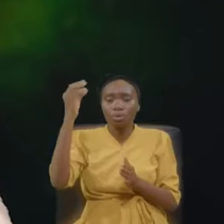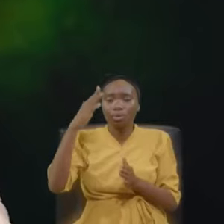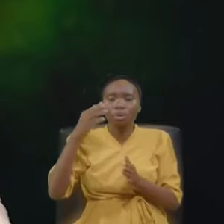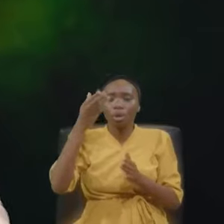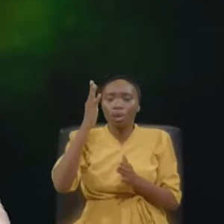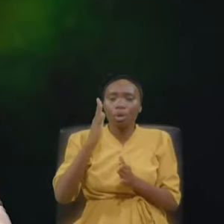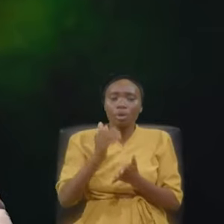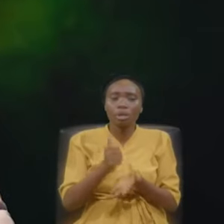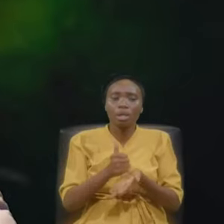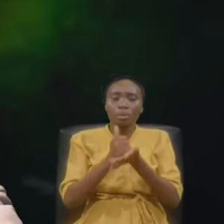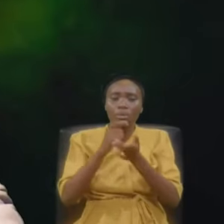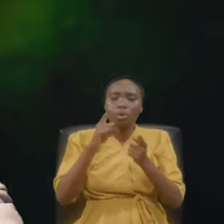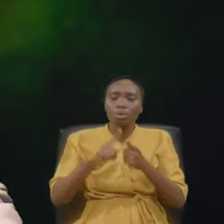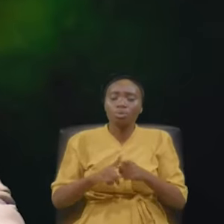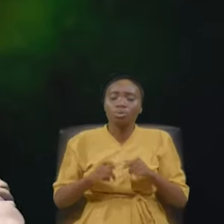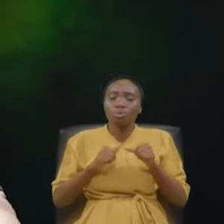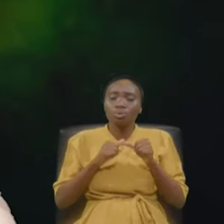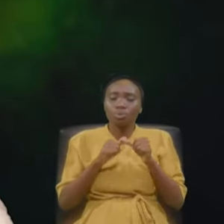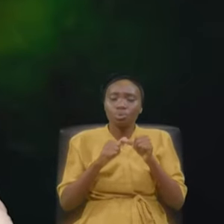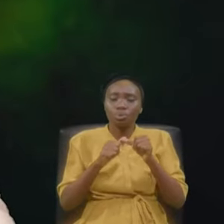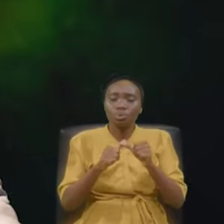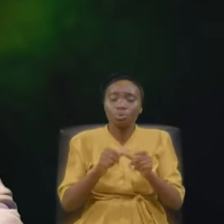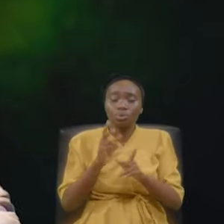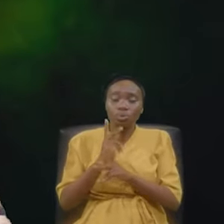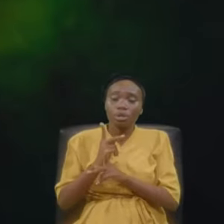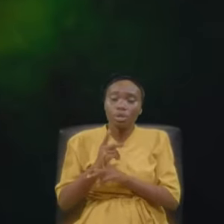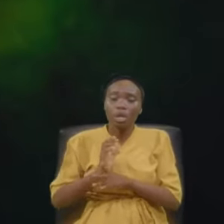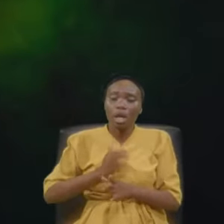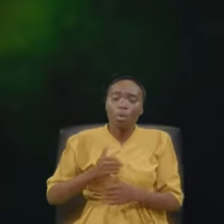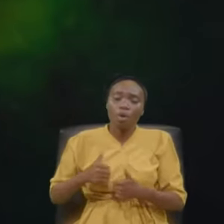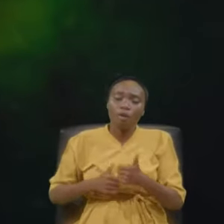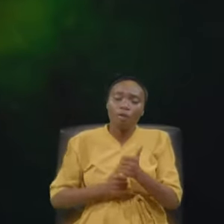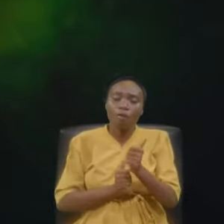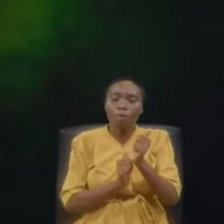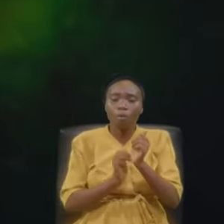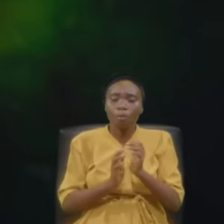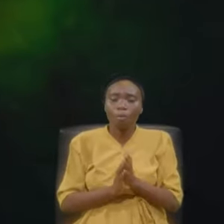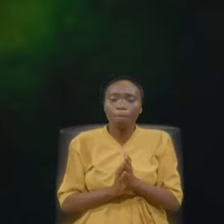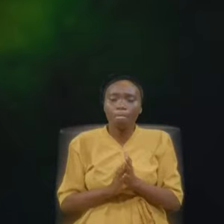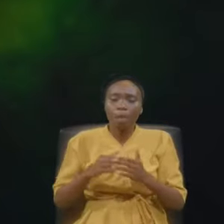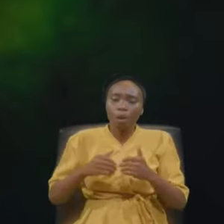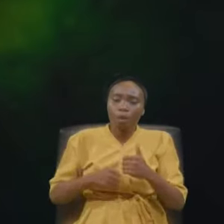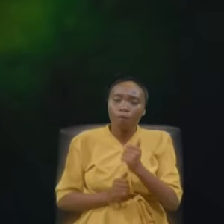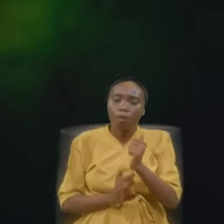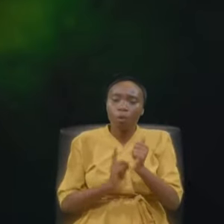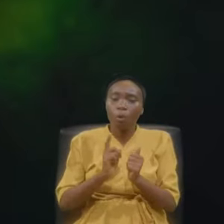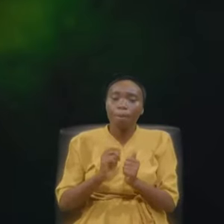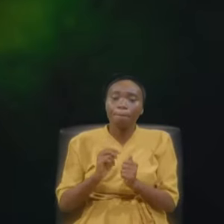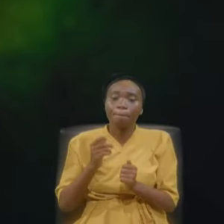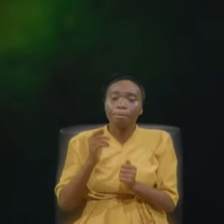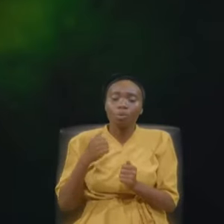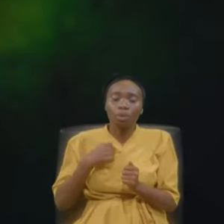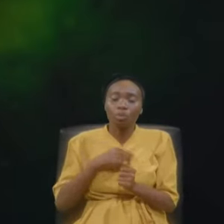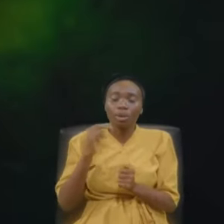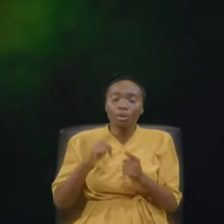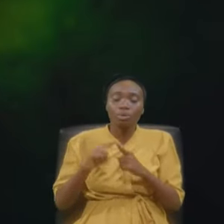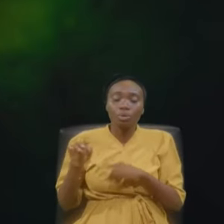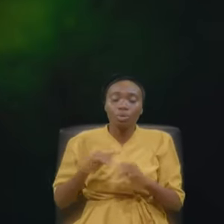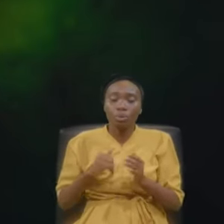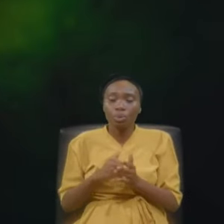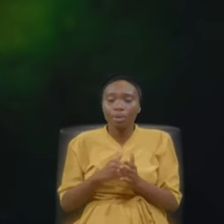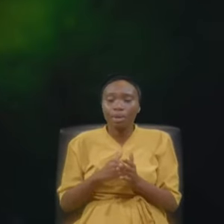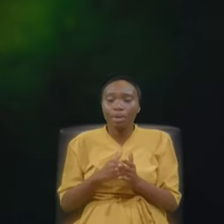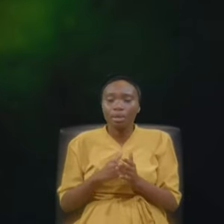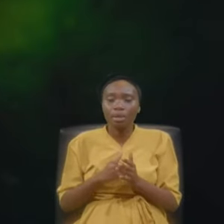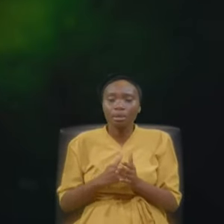help to sustain our follow-up. Follow-up, we need to do it on a